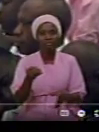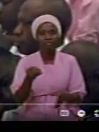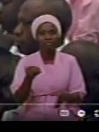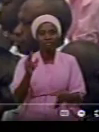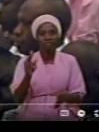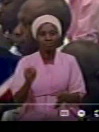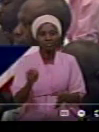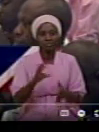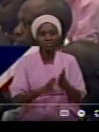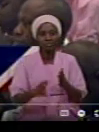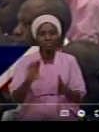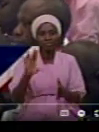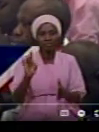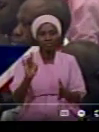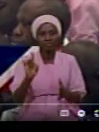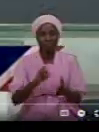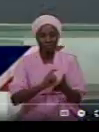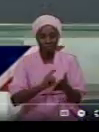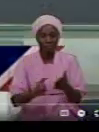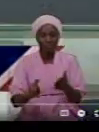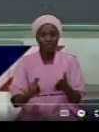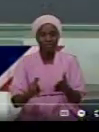and verse 12. John